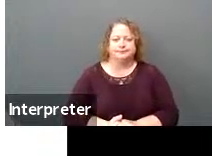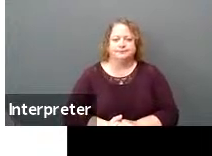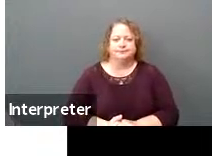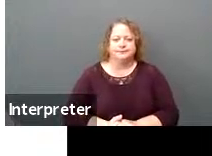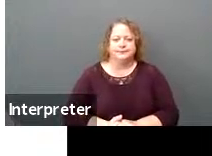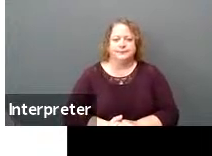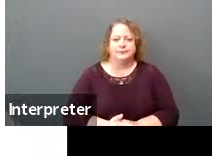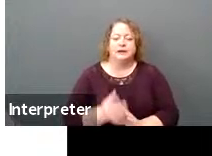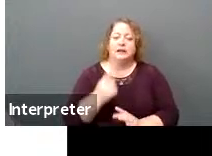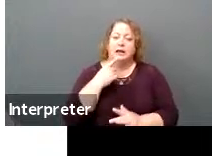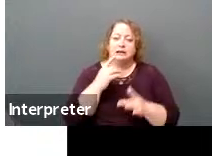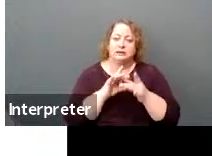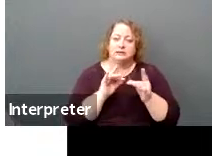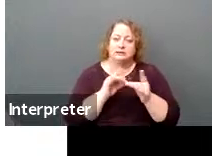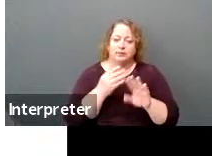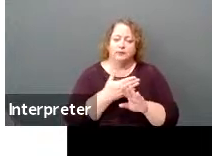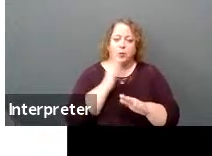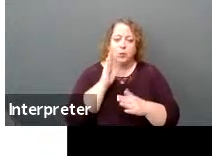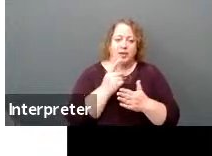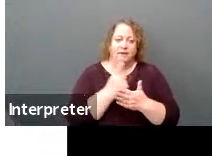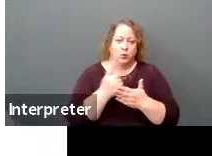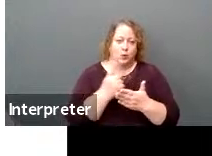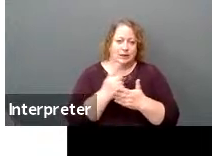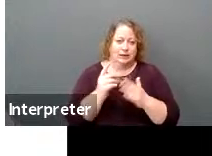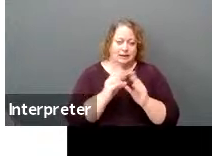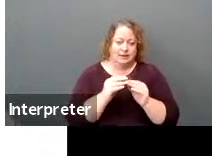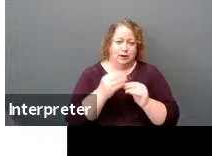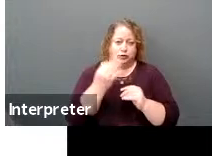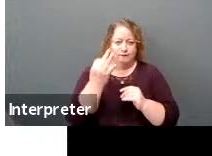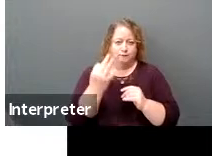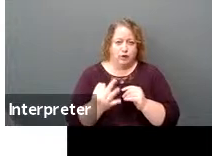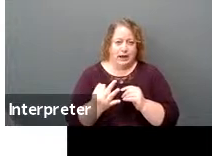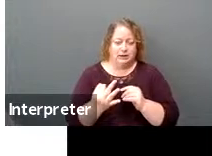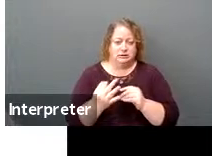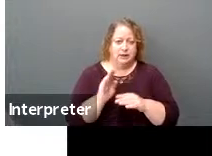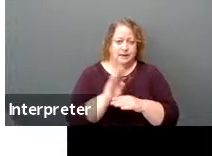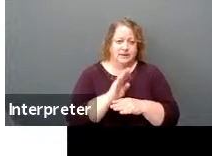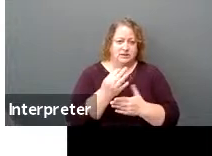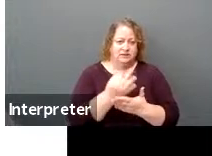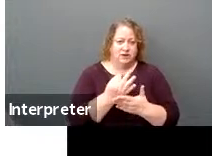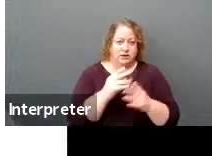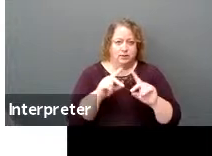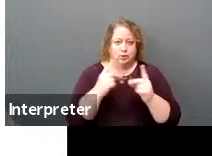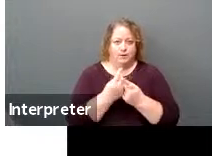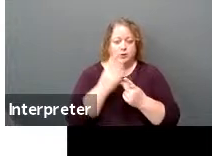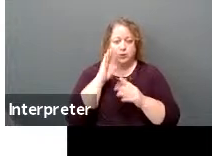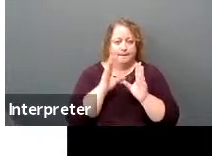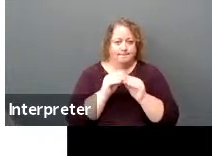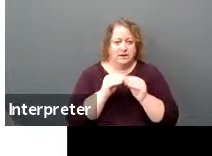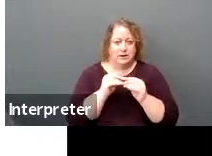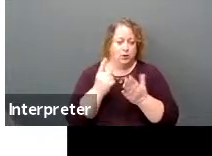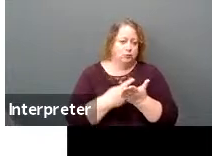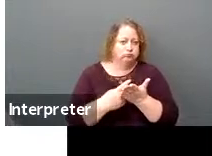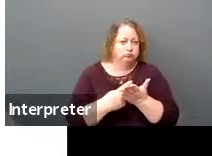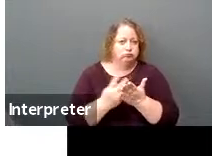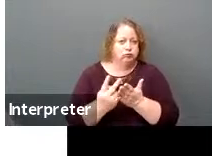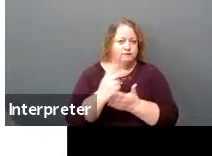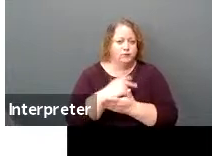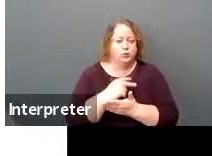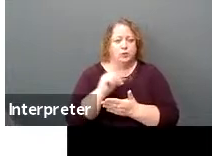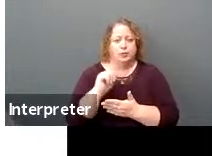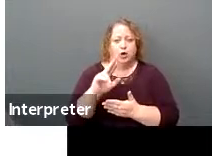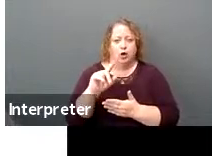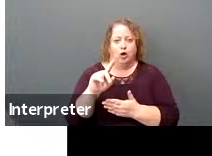And so then, as I mentioned earlier, we'll have some weekly meetings. On Fridays, the business and finance department will meet, and we'll review that